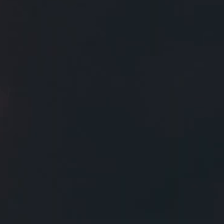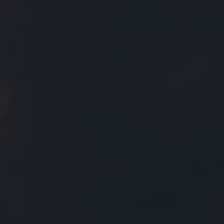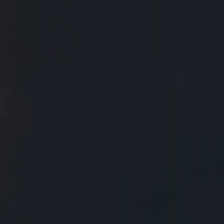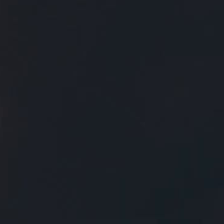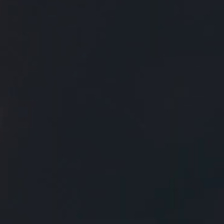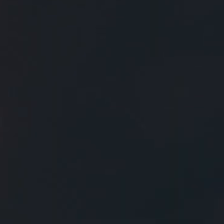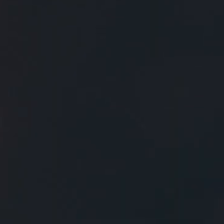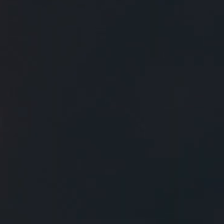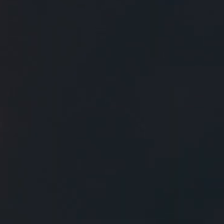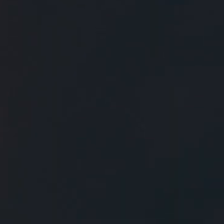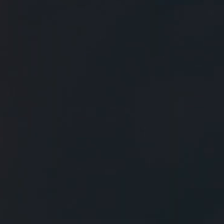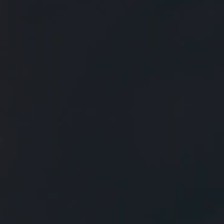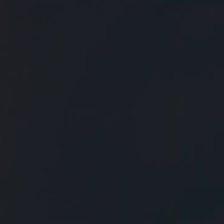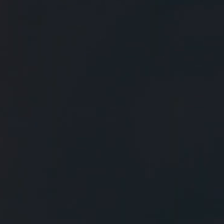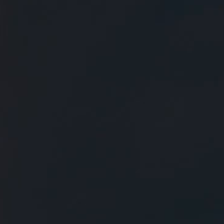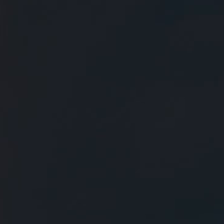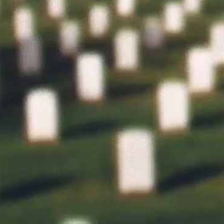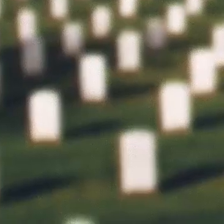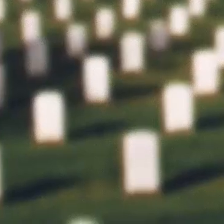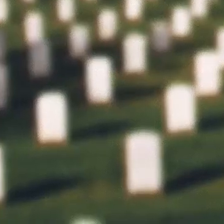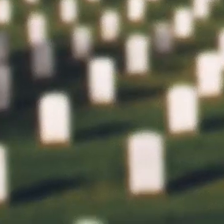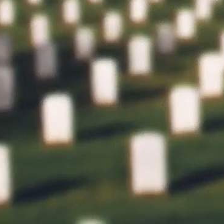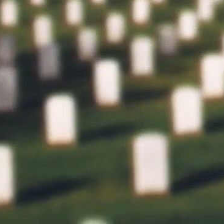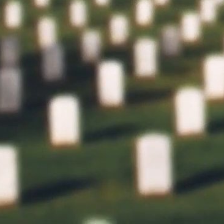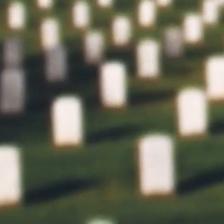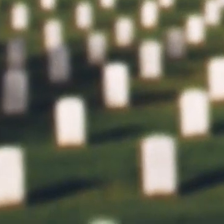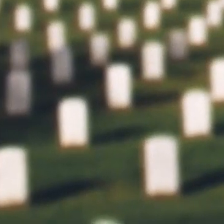They will never be forgotten.